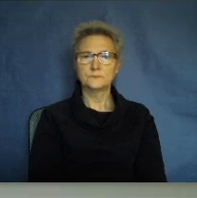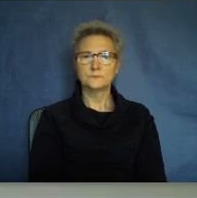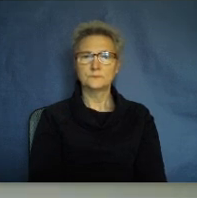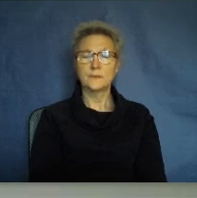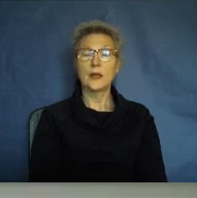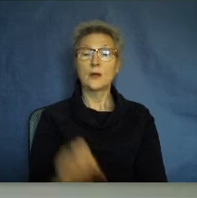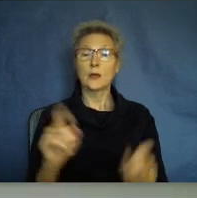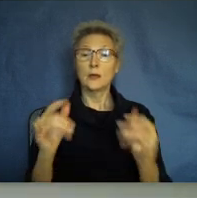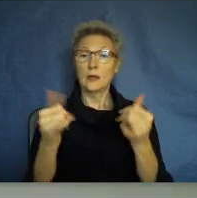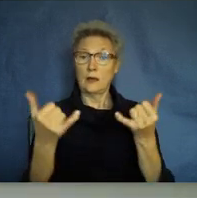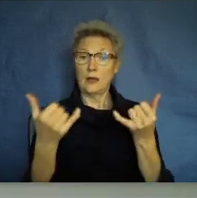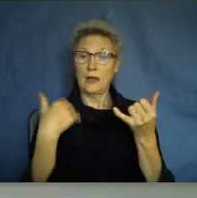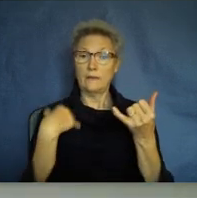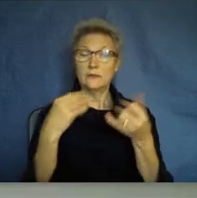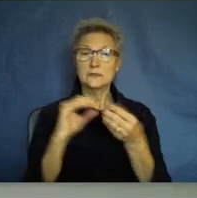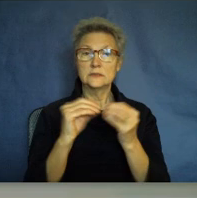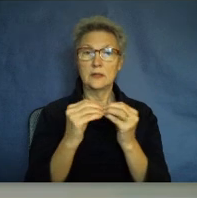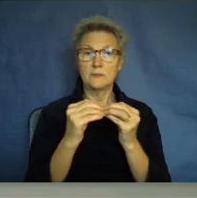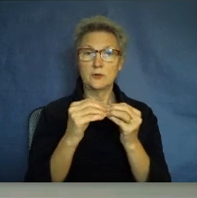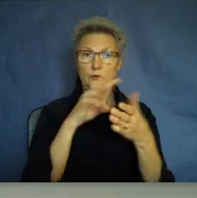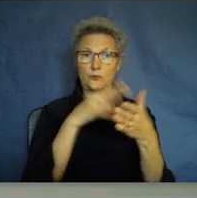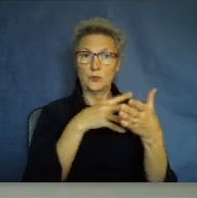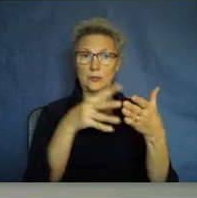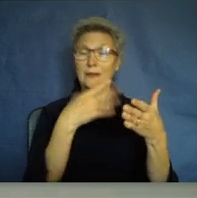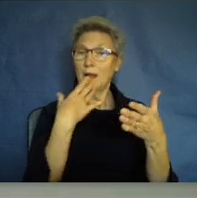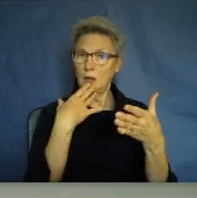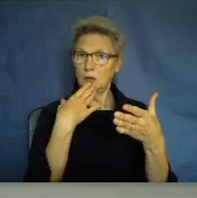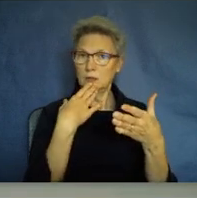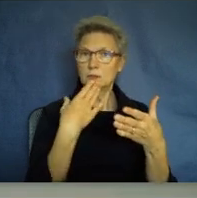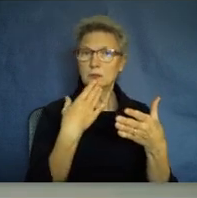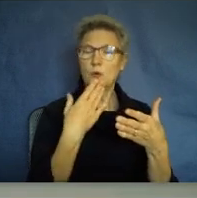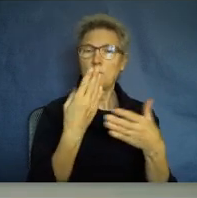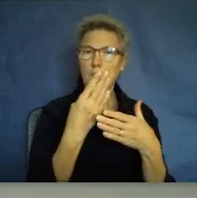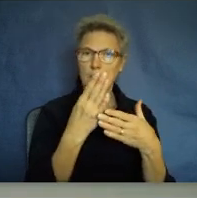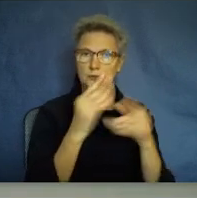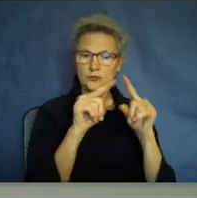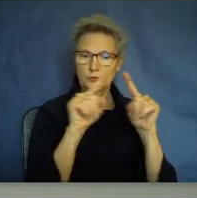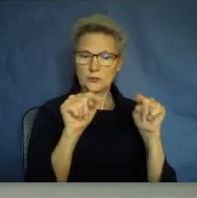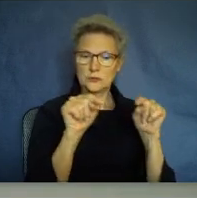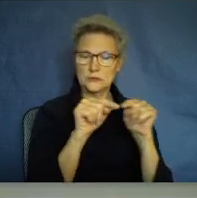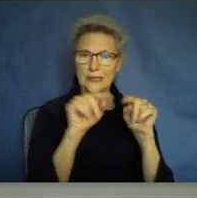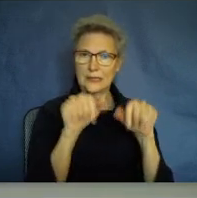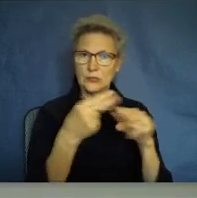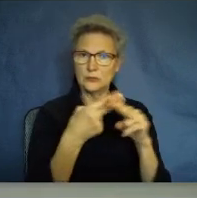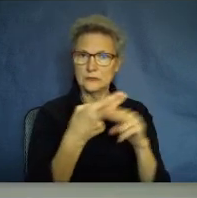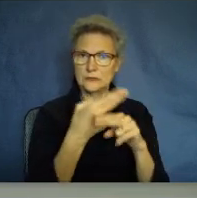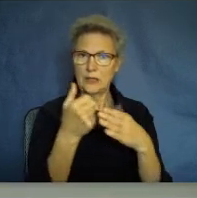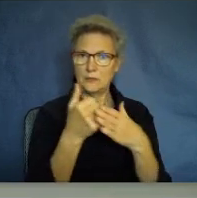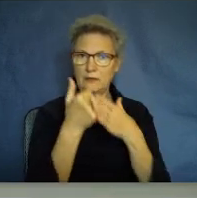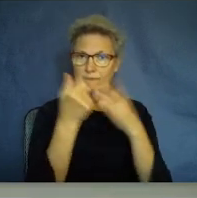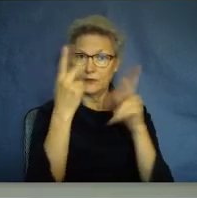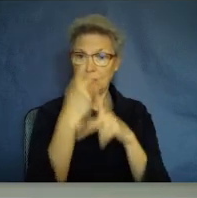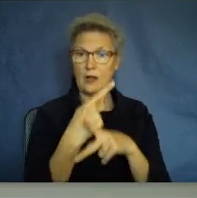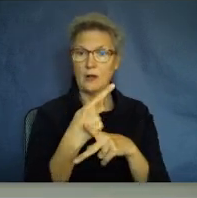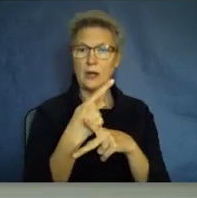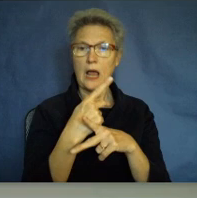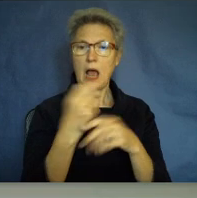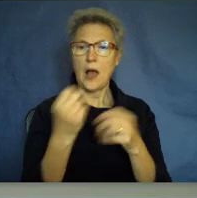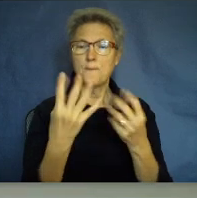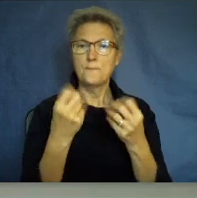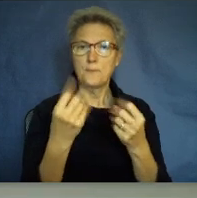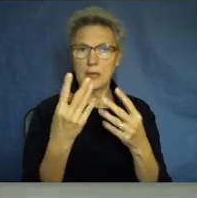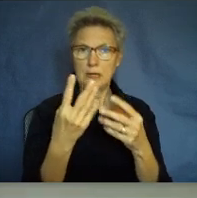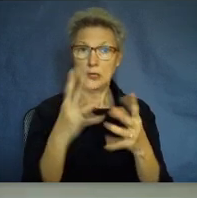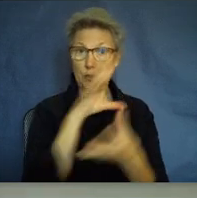All right, so now I've got this number grid colored in here, and I'm able to use this to help me figure out how